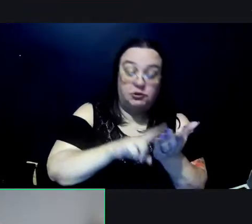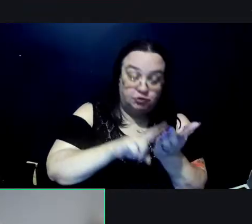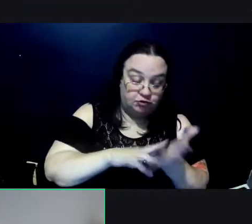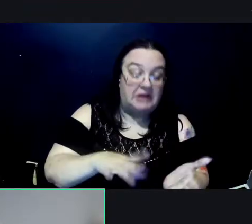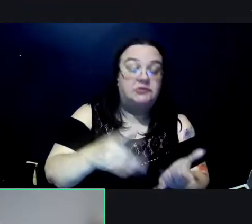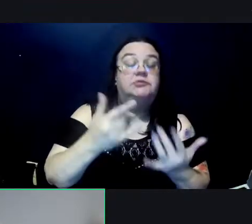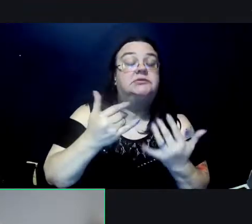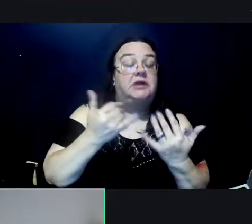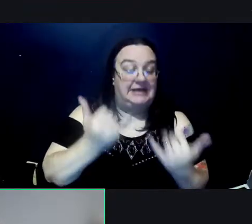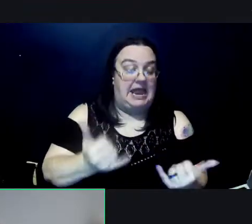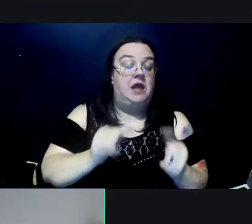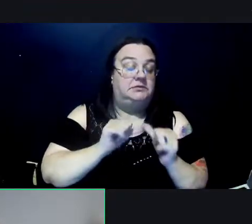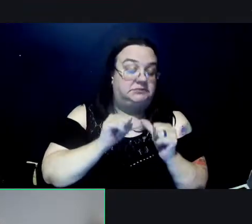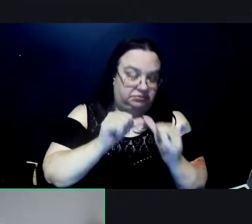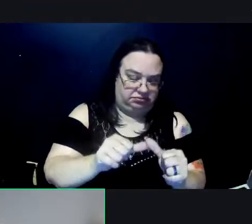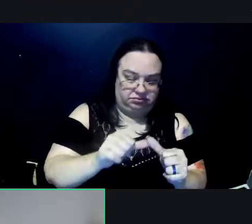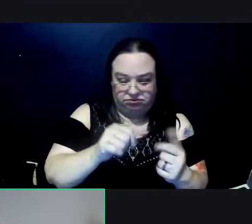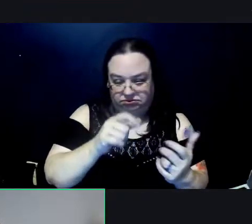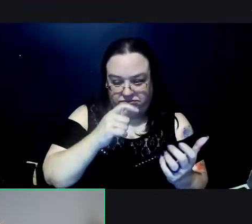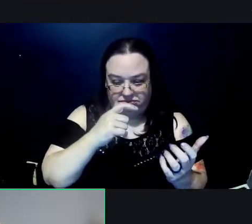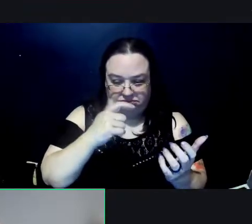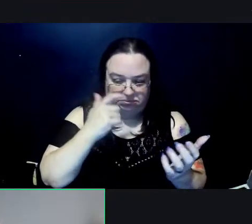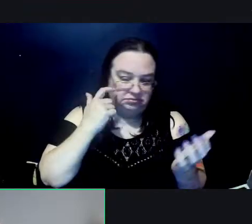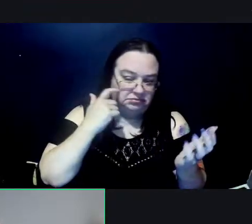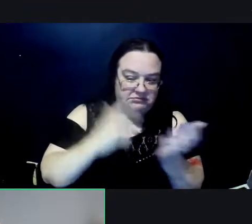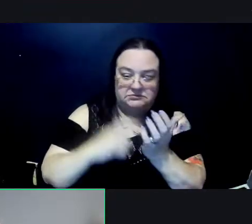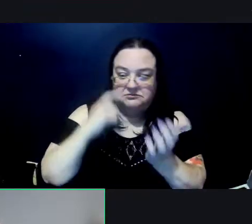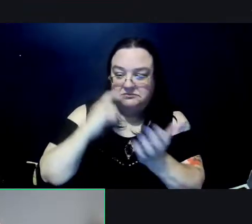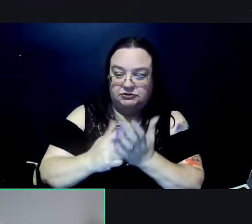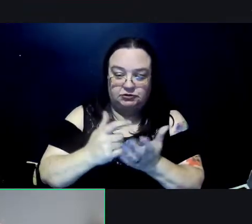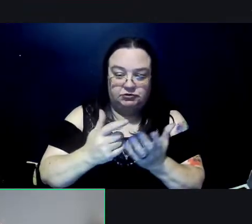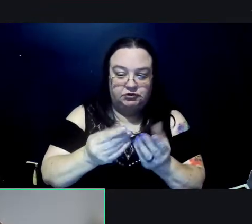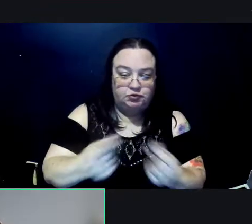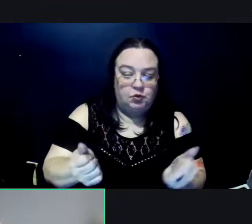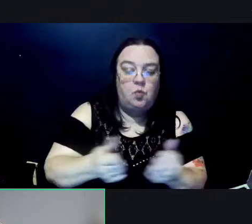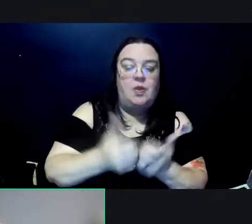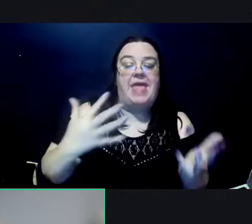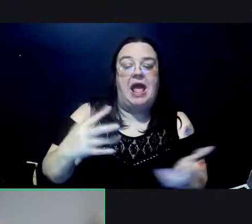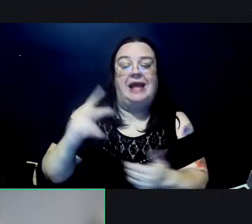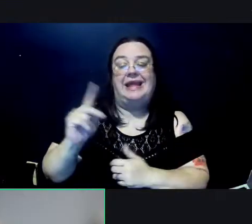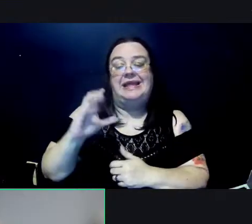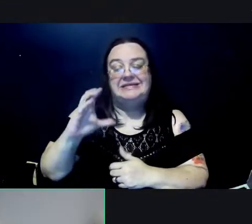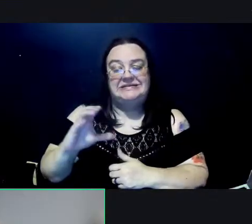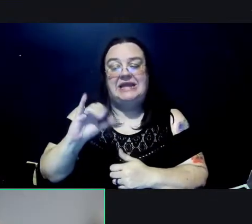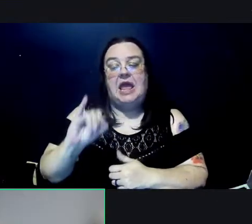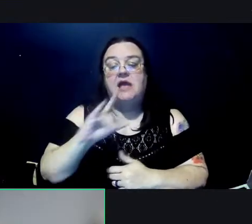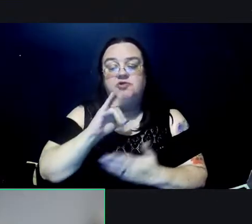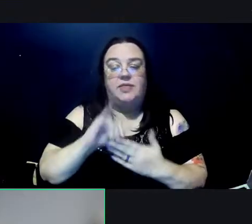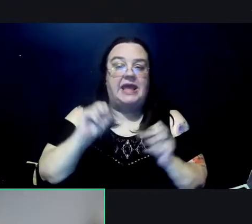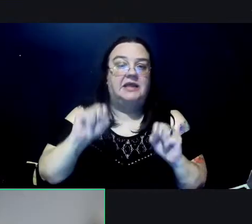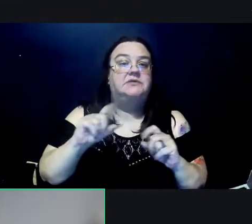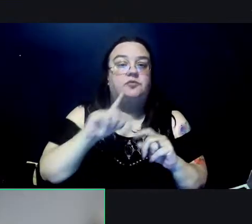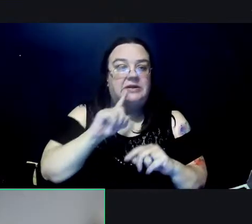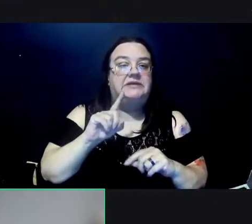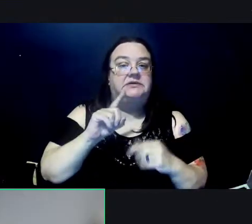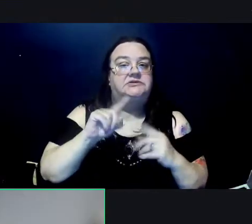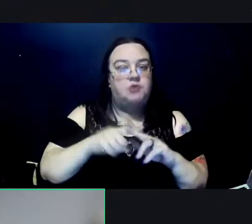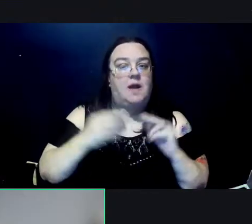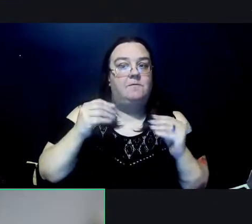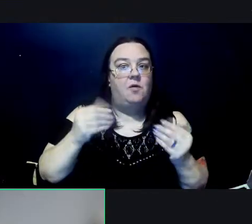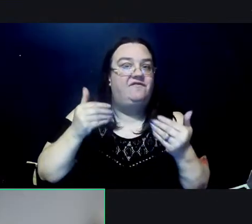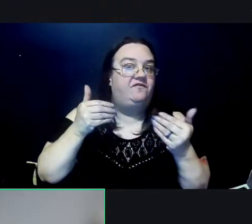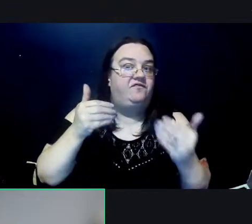to identify solutions without KCI in order to get this moving forward.